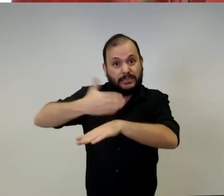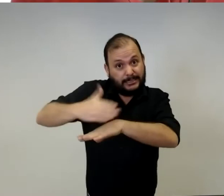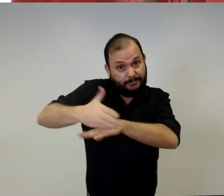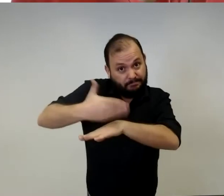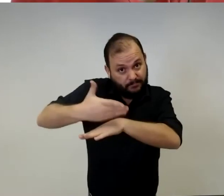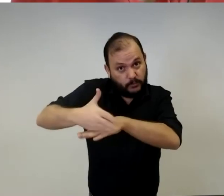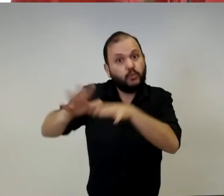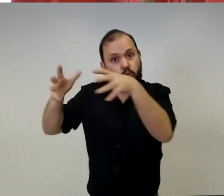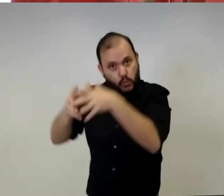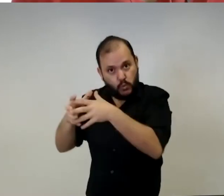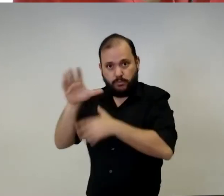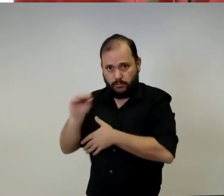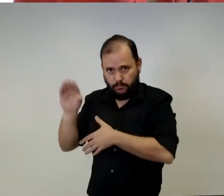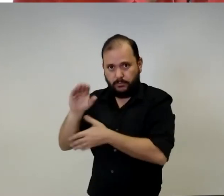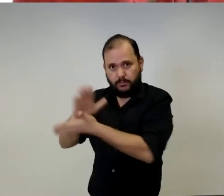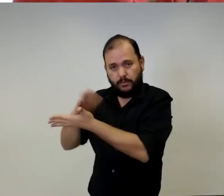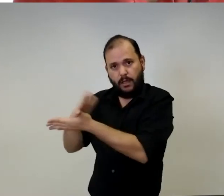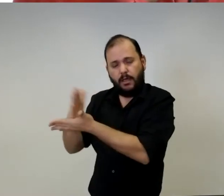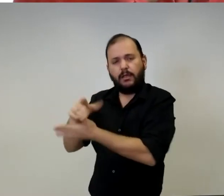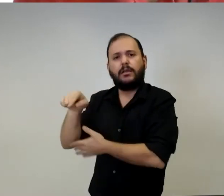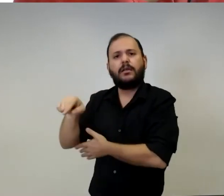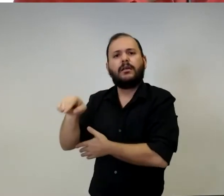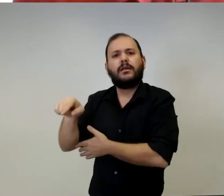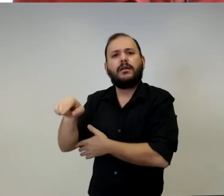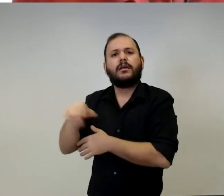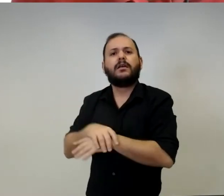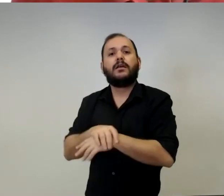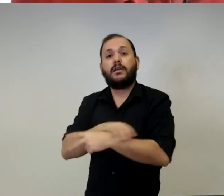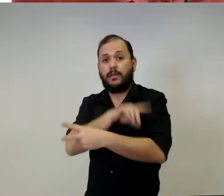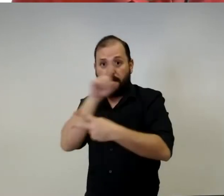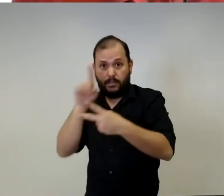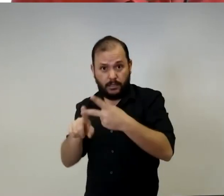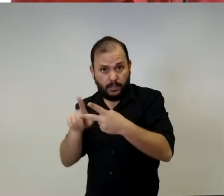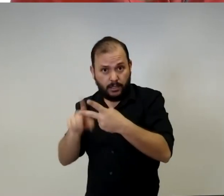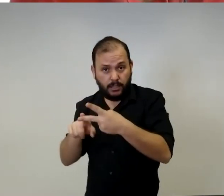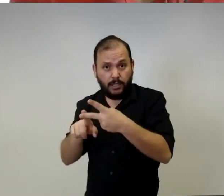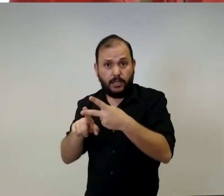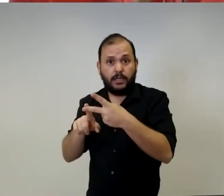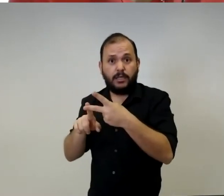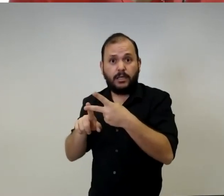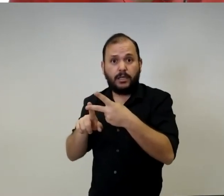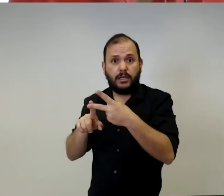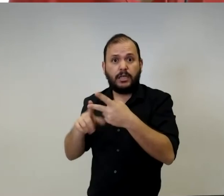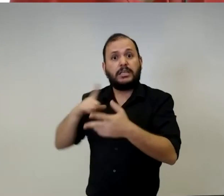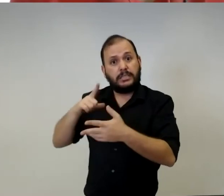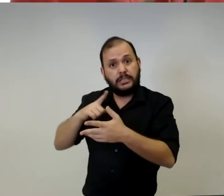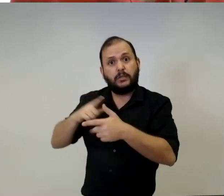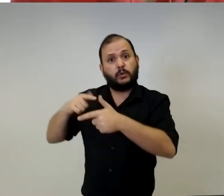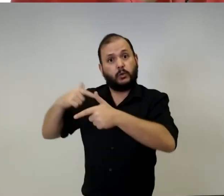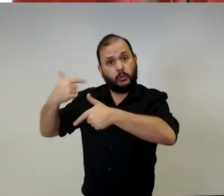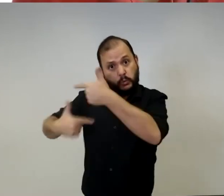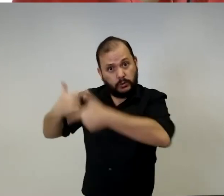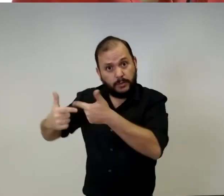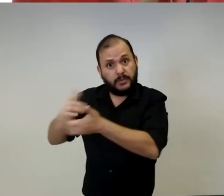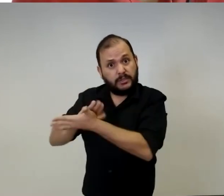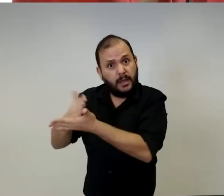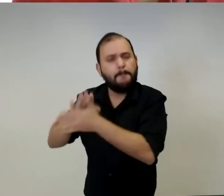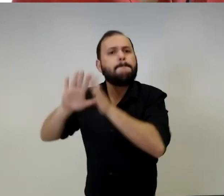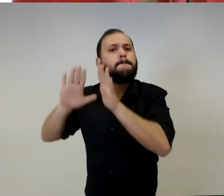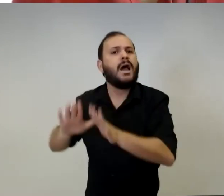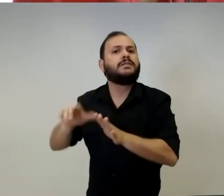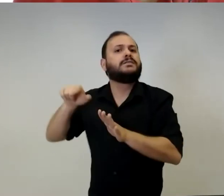languages, consecutive interpreting precedes simultaneous interpreting, but that does not happen.